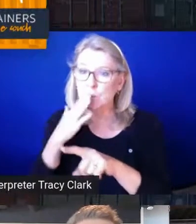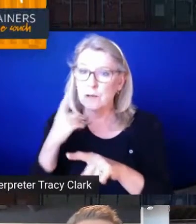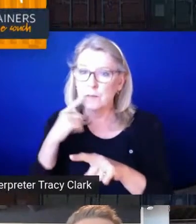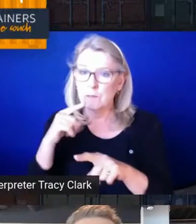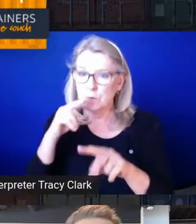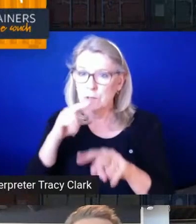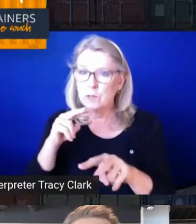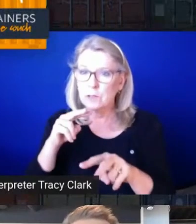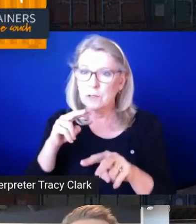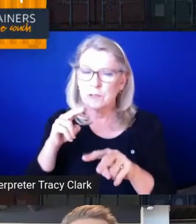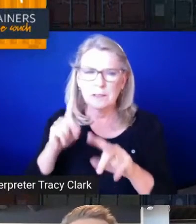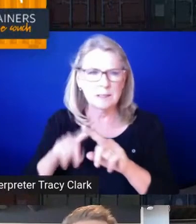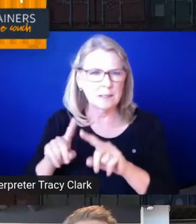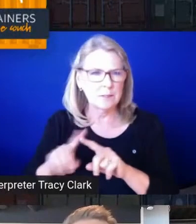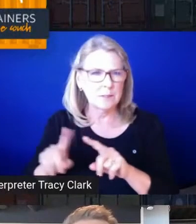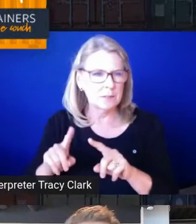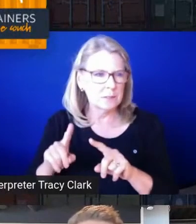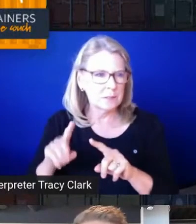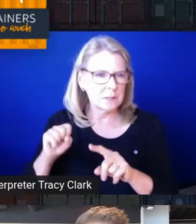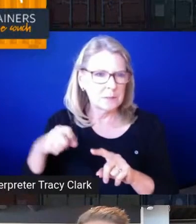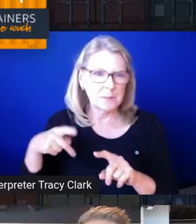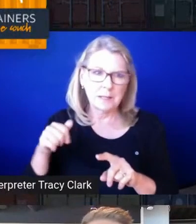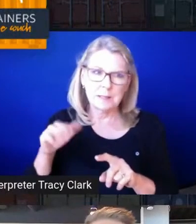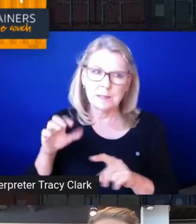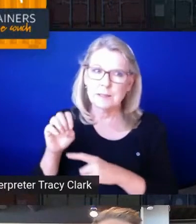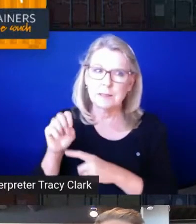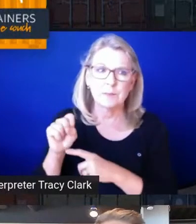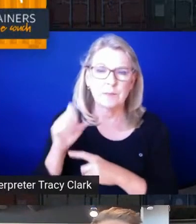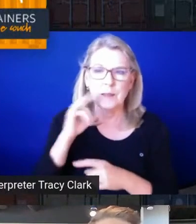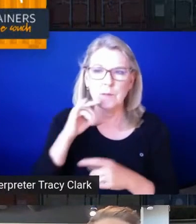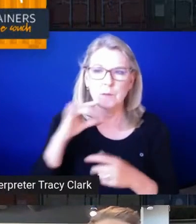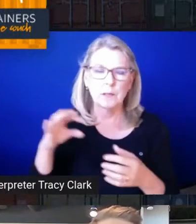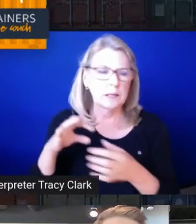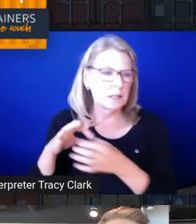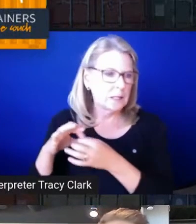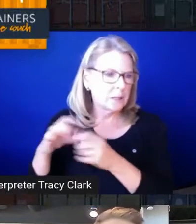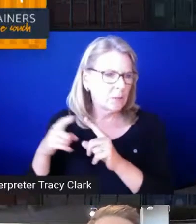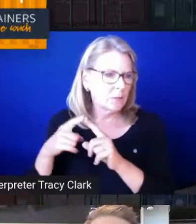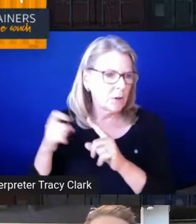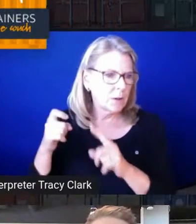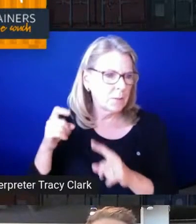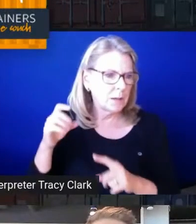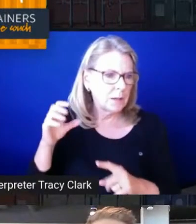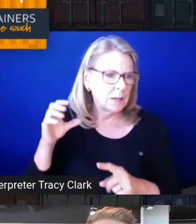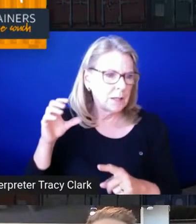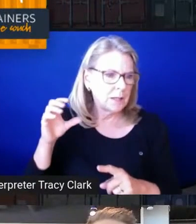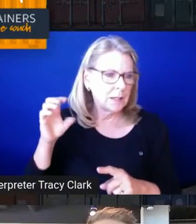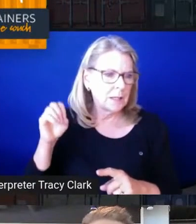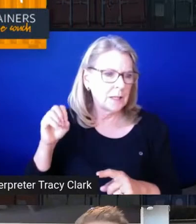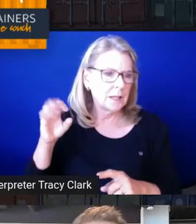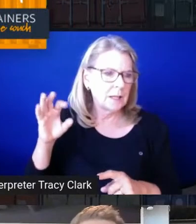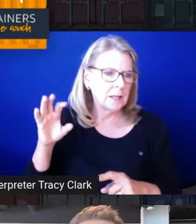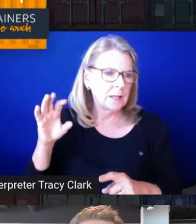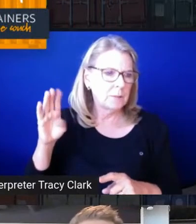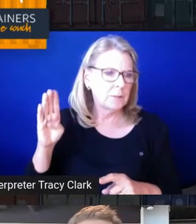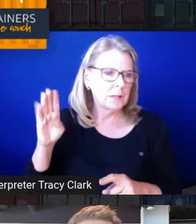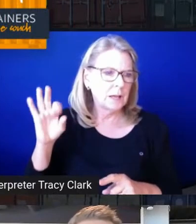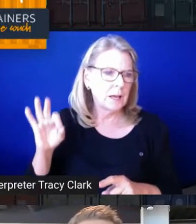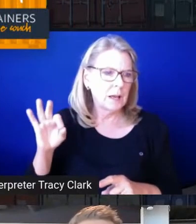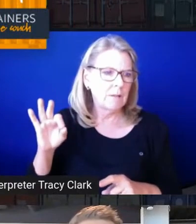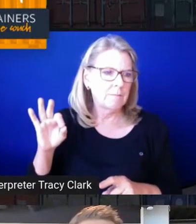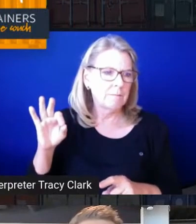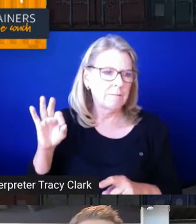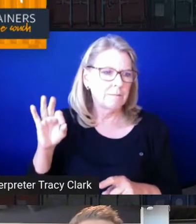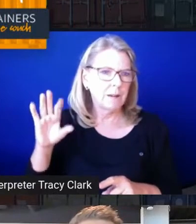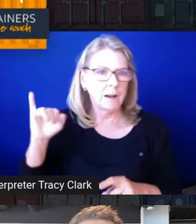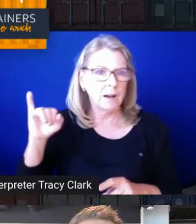those videos will be up soon, and that will be linked probably from ebpf.io for that sort of content. And then for me, I'm looking forward to Wednesday